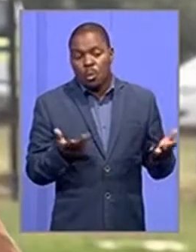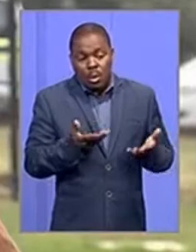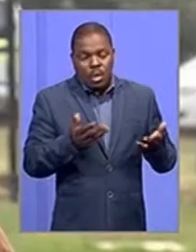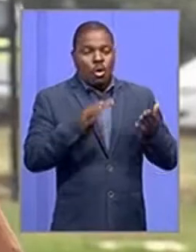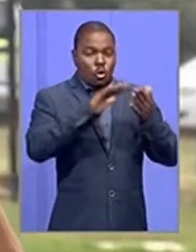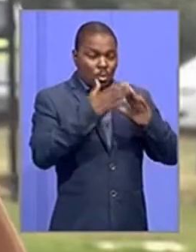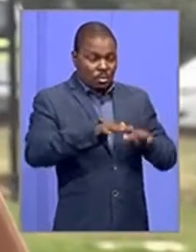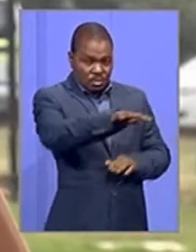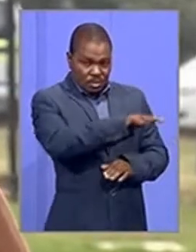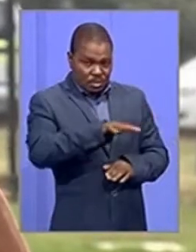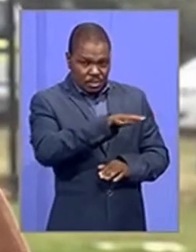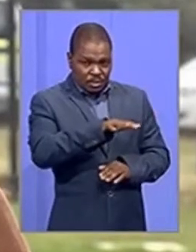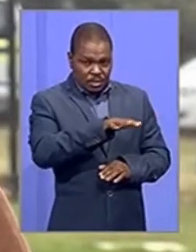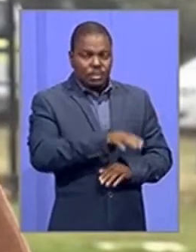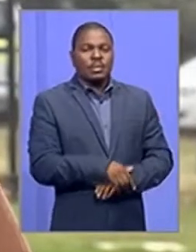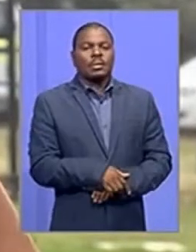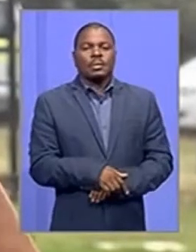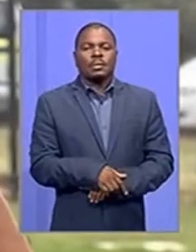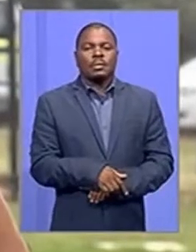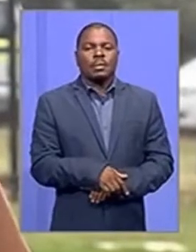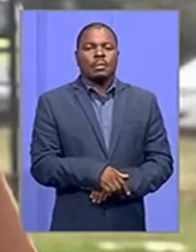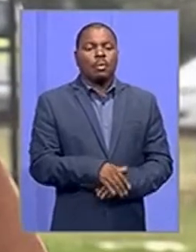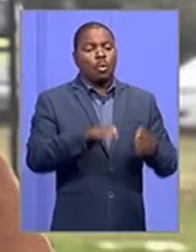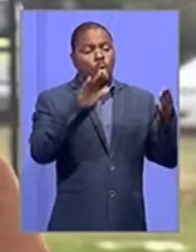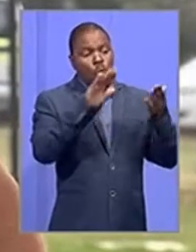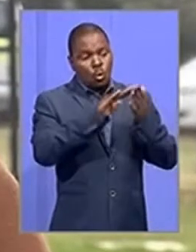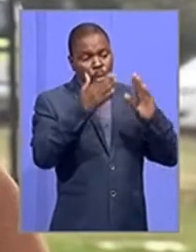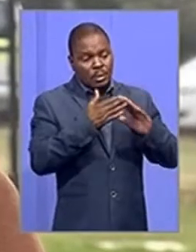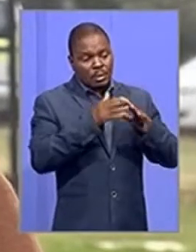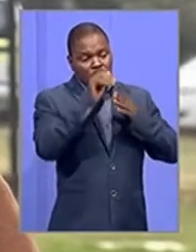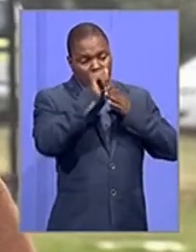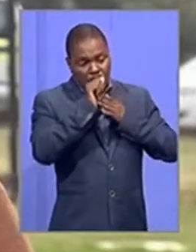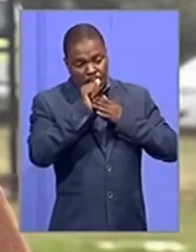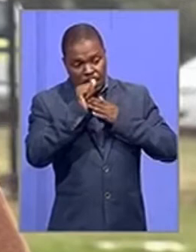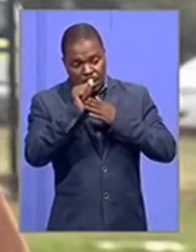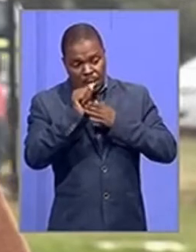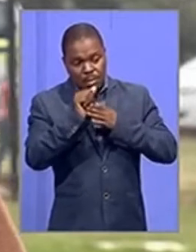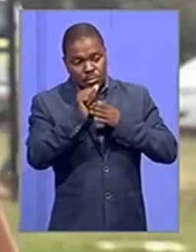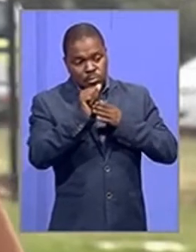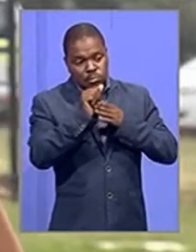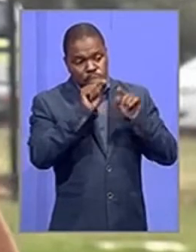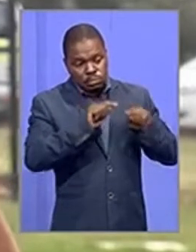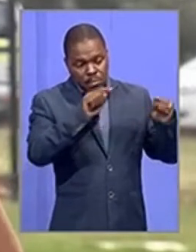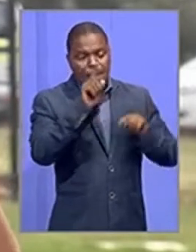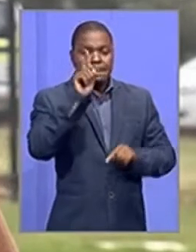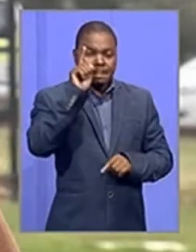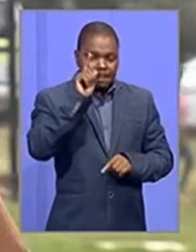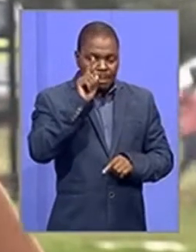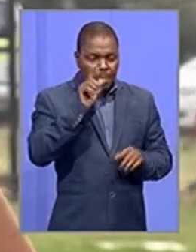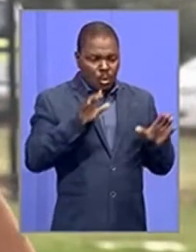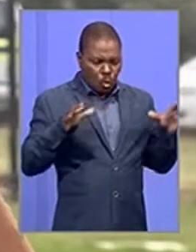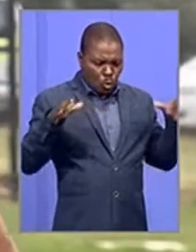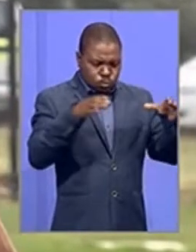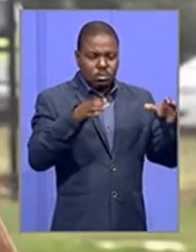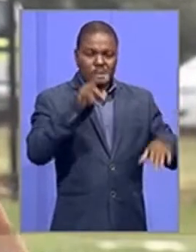communities where they live. So the community leaders, mass democratic movement need